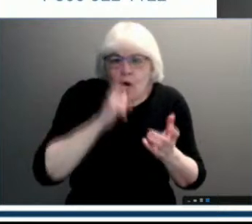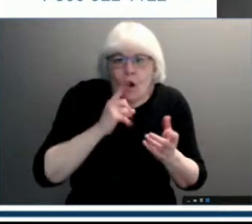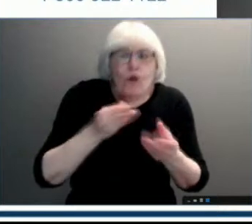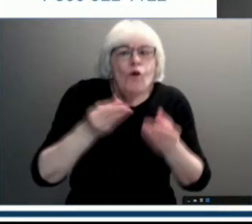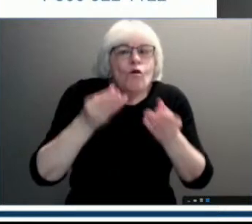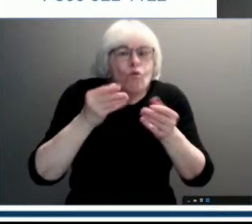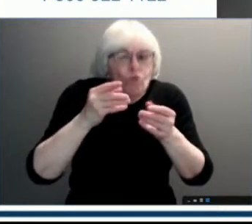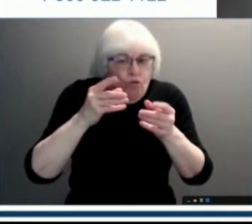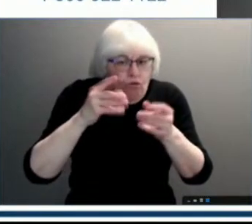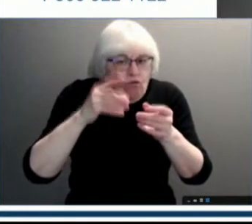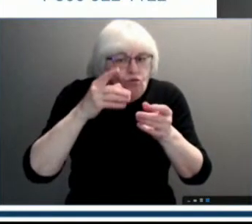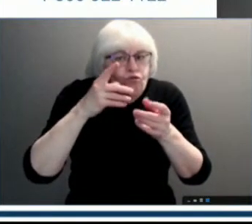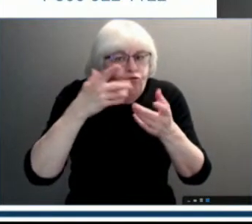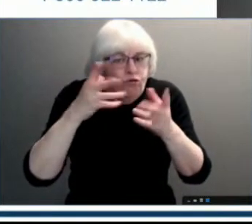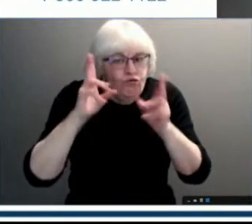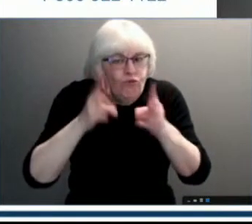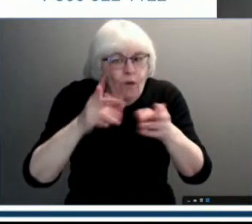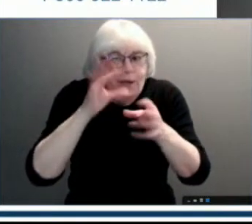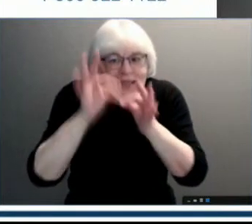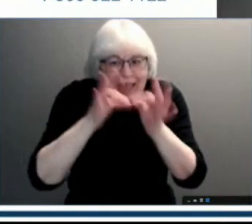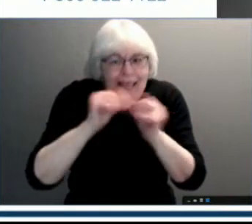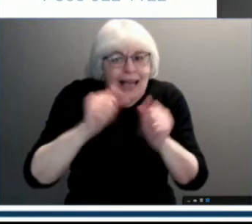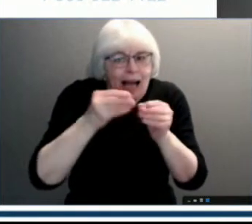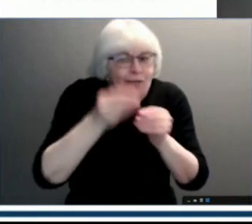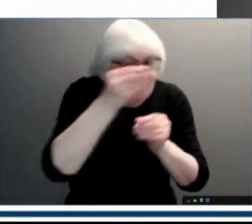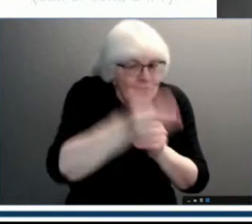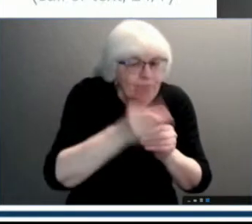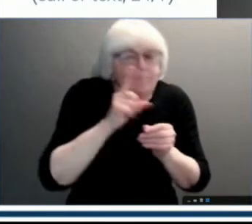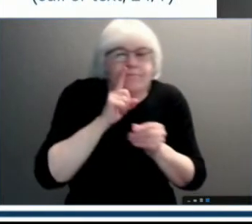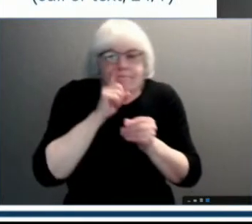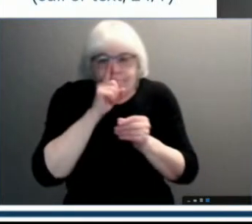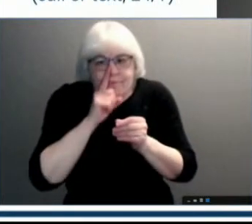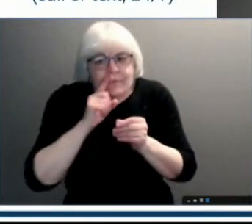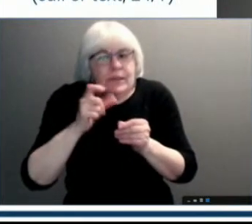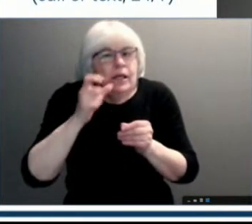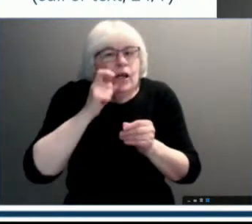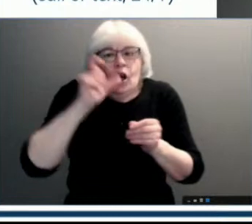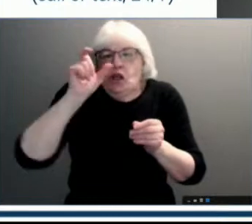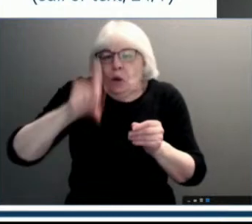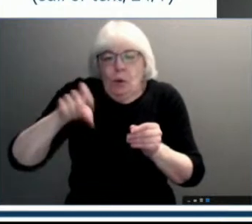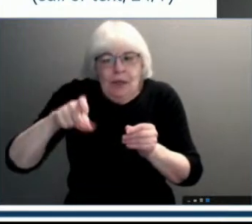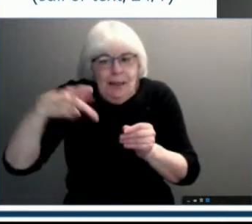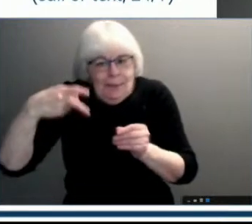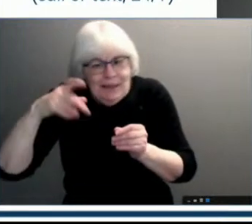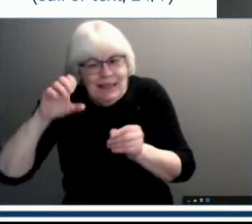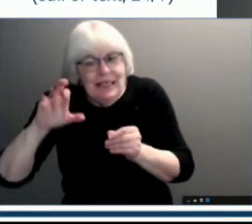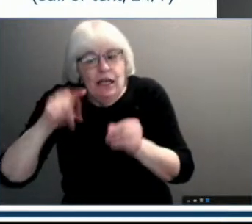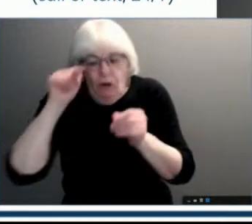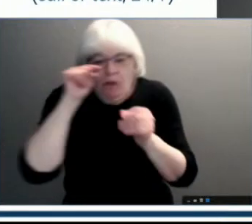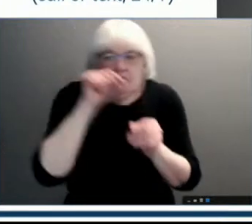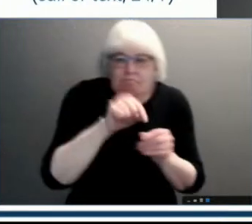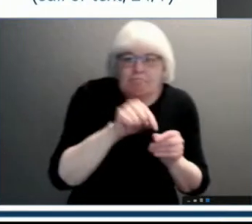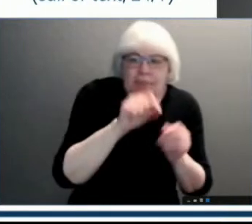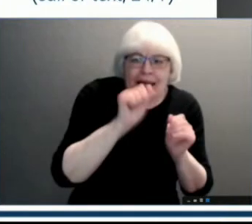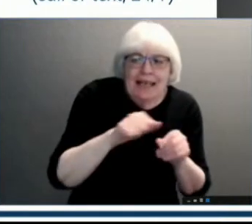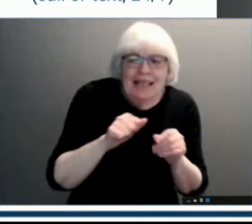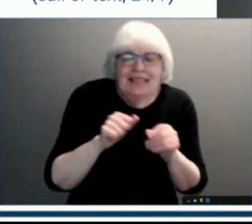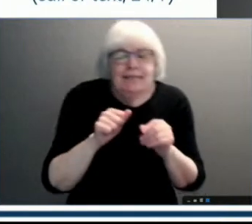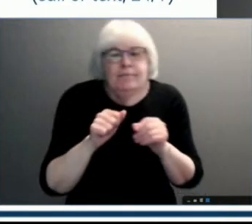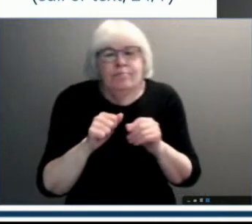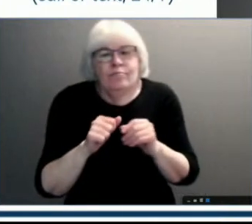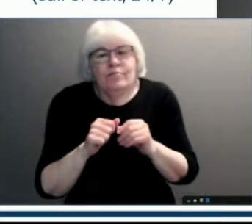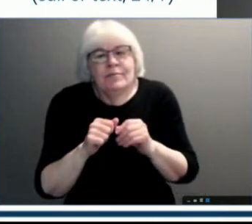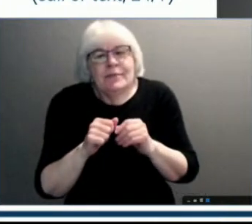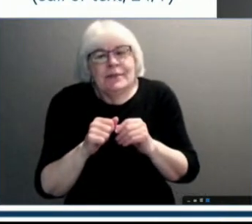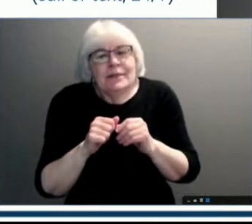for a rapid test but not a PCR can make an appointment and go get a rapid test kit. And we are still in a couple locations